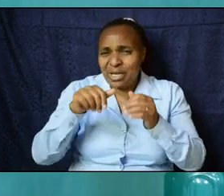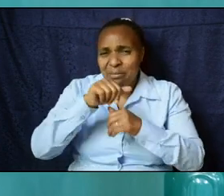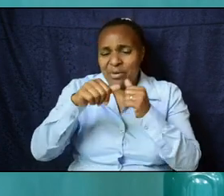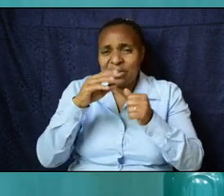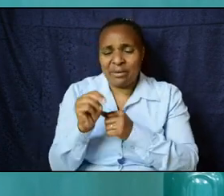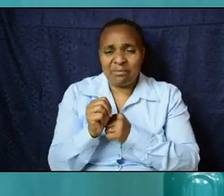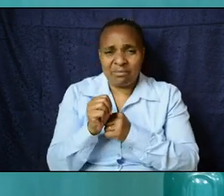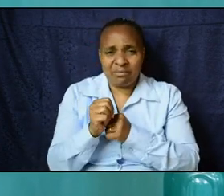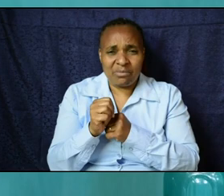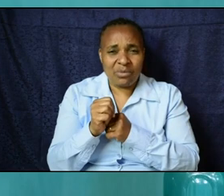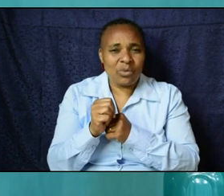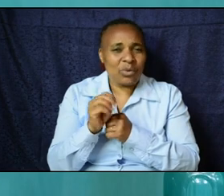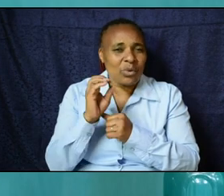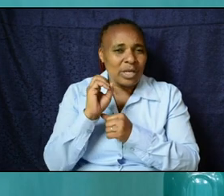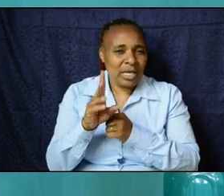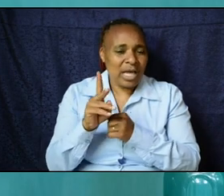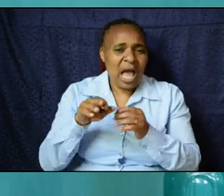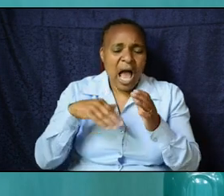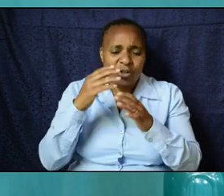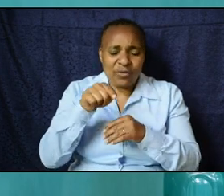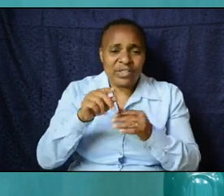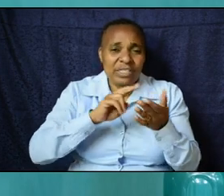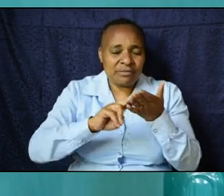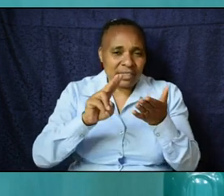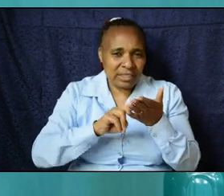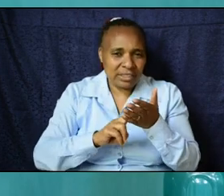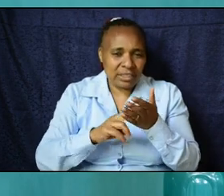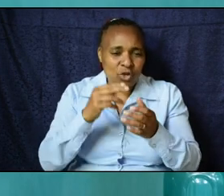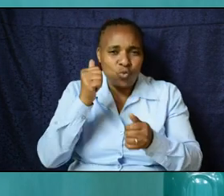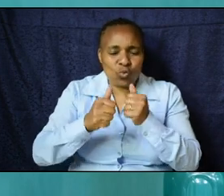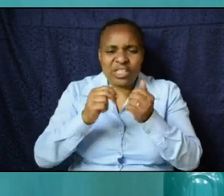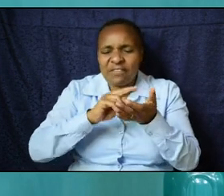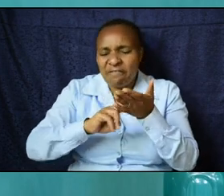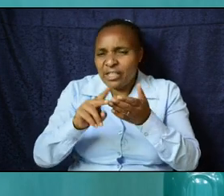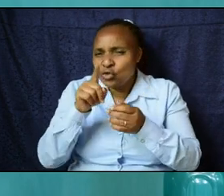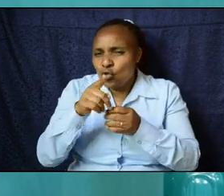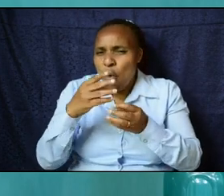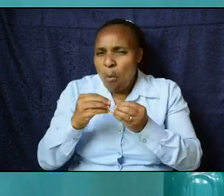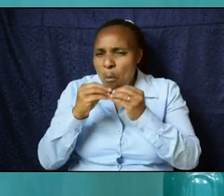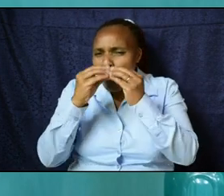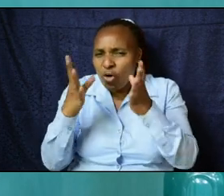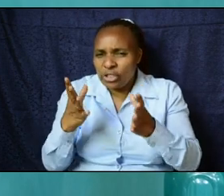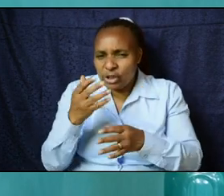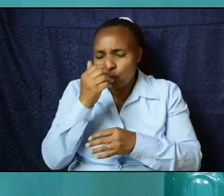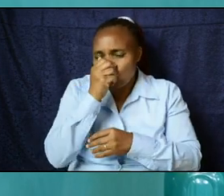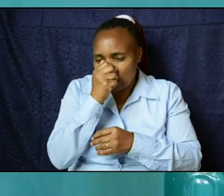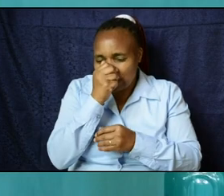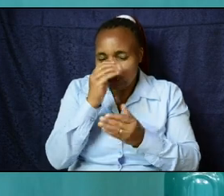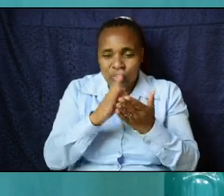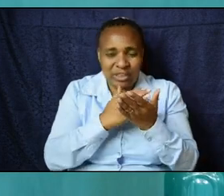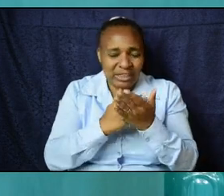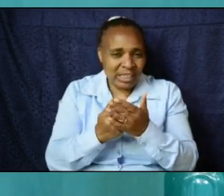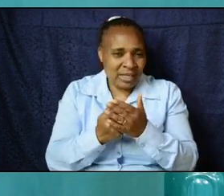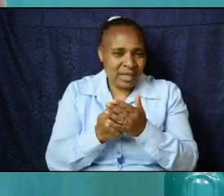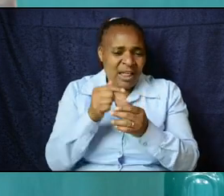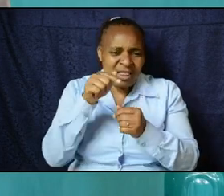okay? Now, out of all those verses, which verse do you most wish you could share with that one person who always annoys